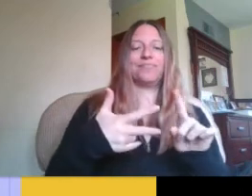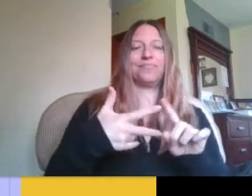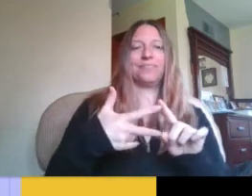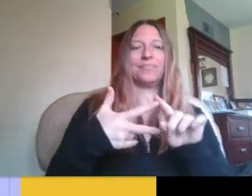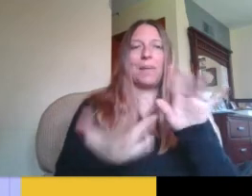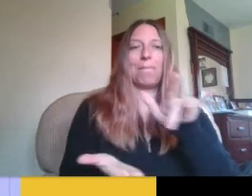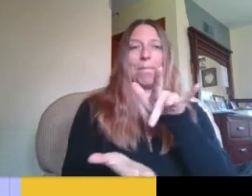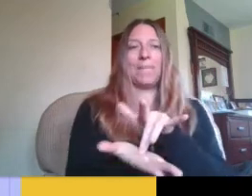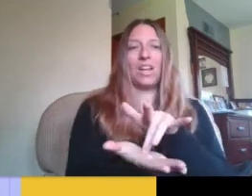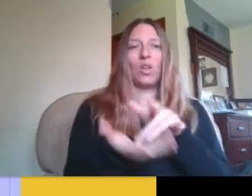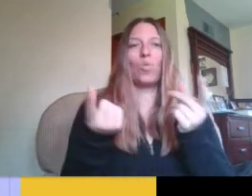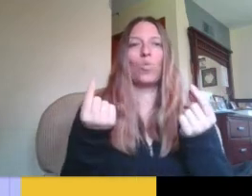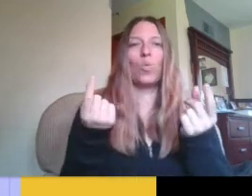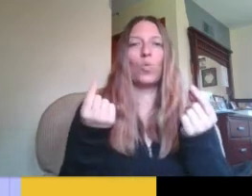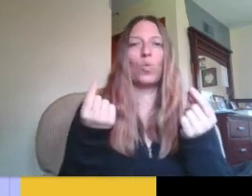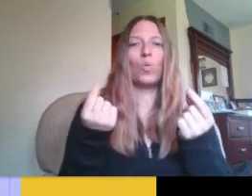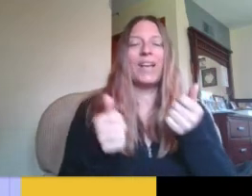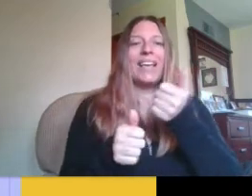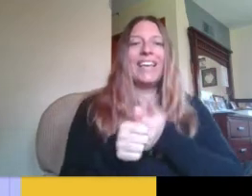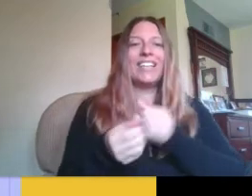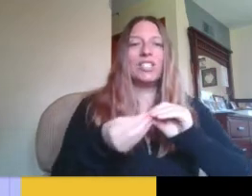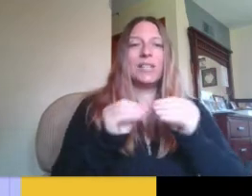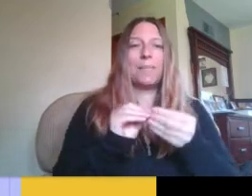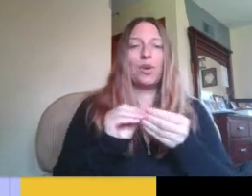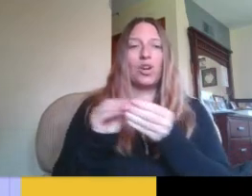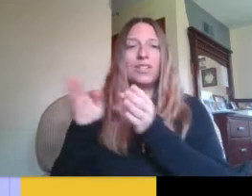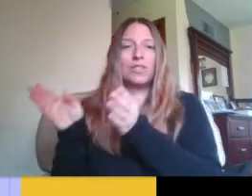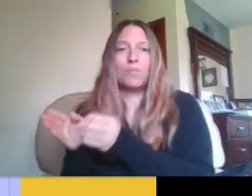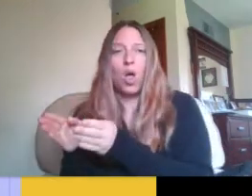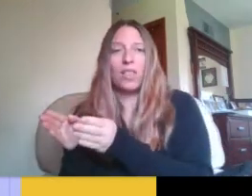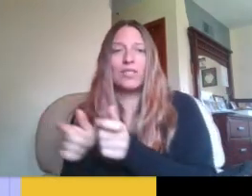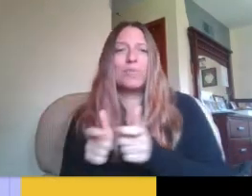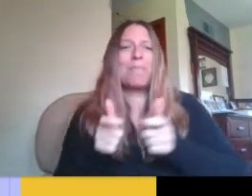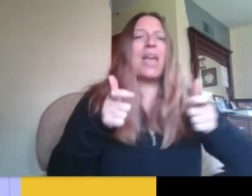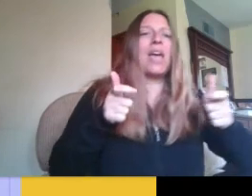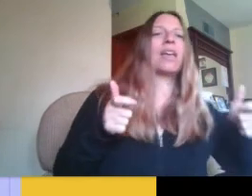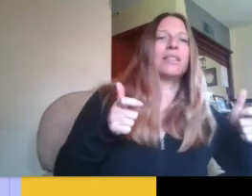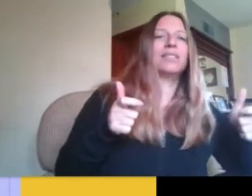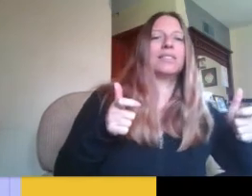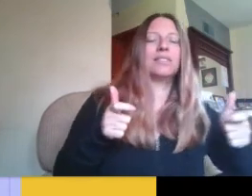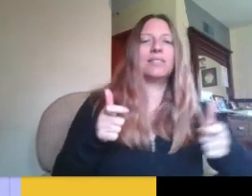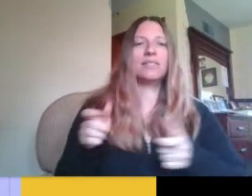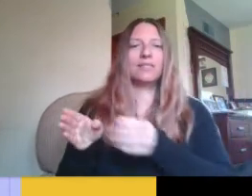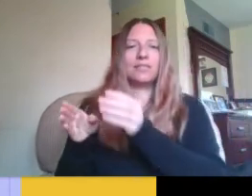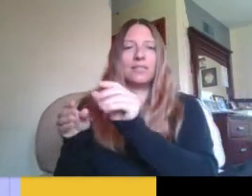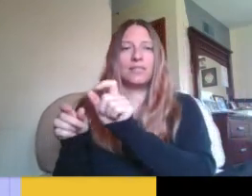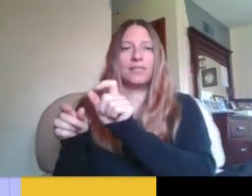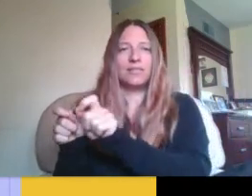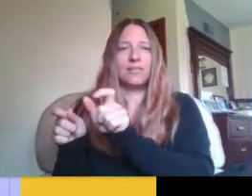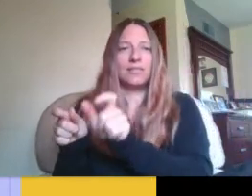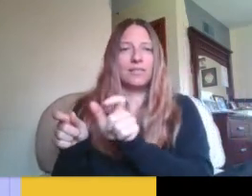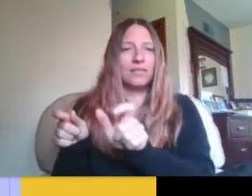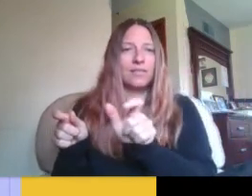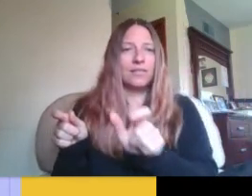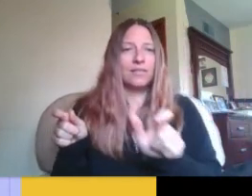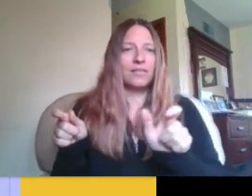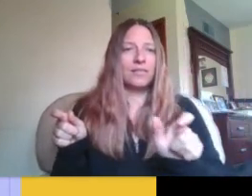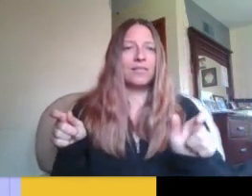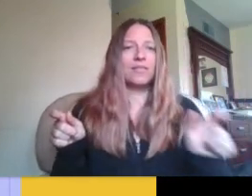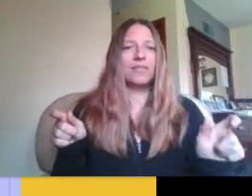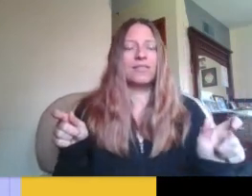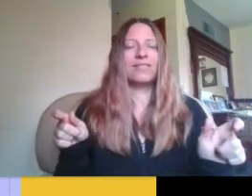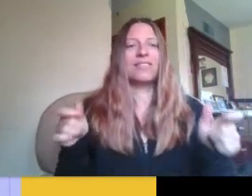data set, we're going to have to rearrange the 12 data points in order from smallest to largest so we can figure out what the middle value is. There,